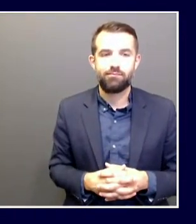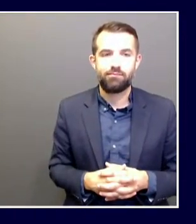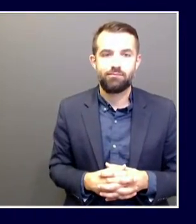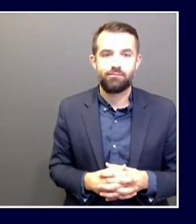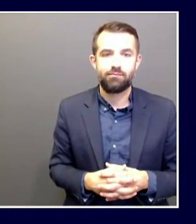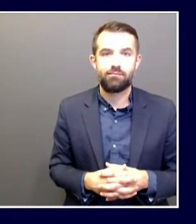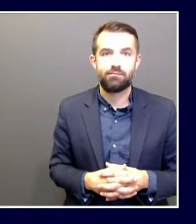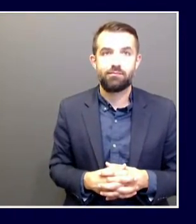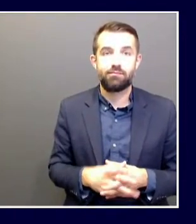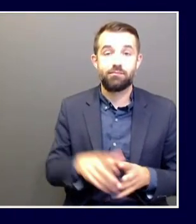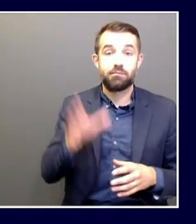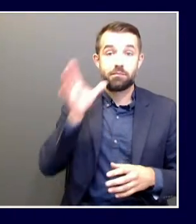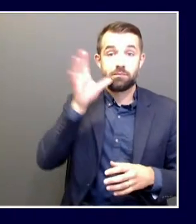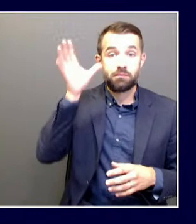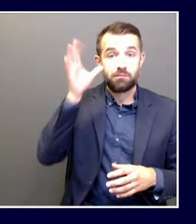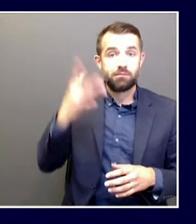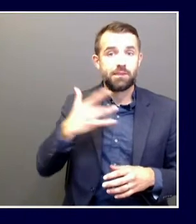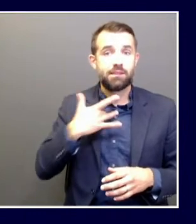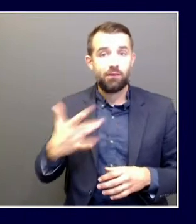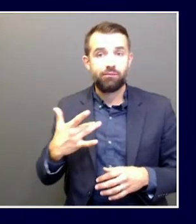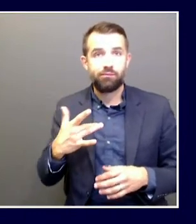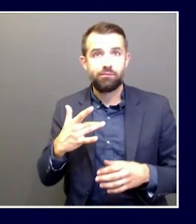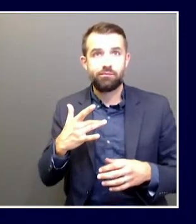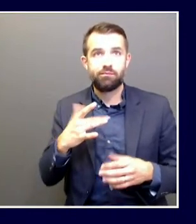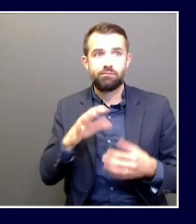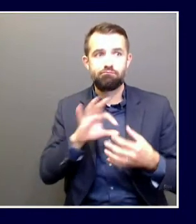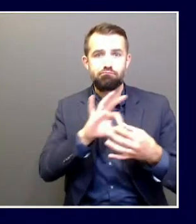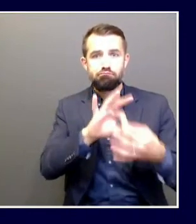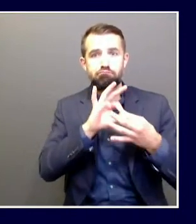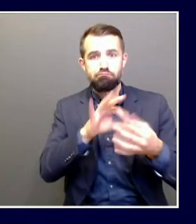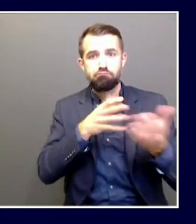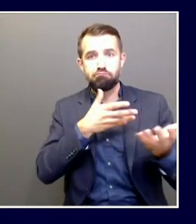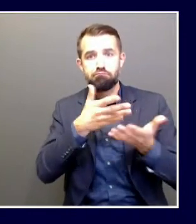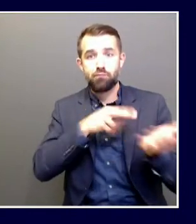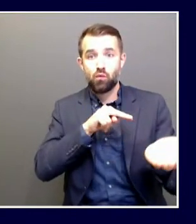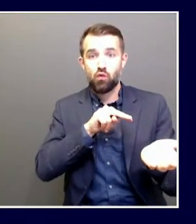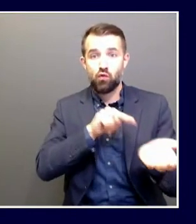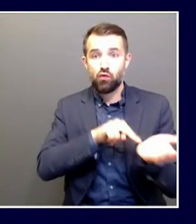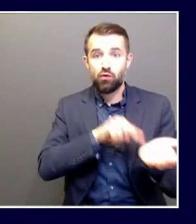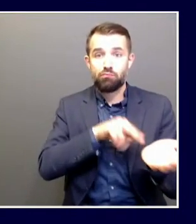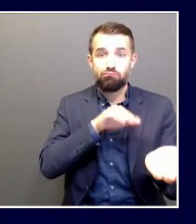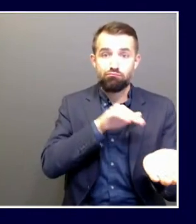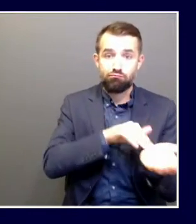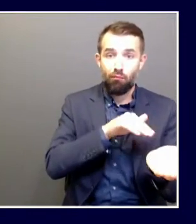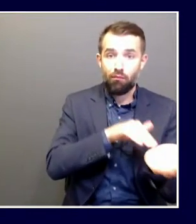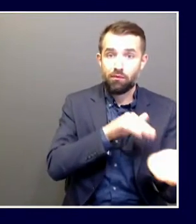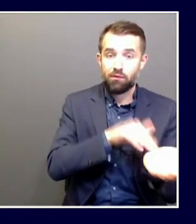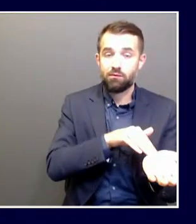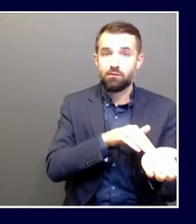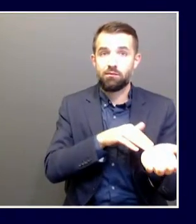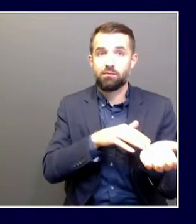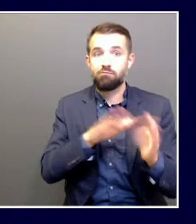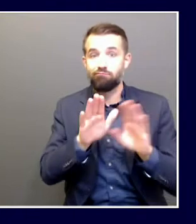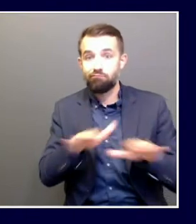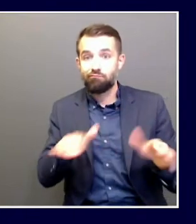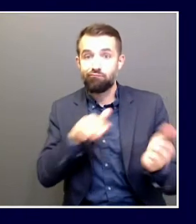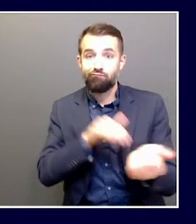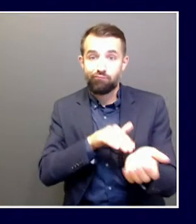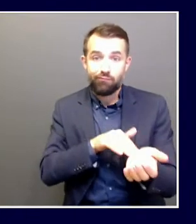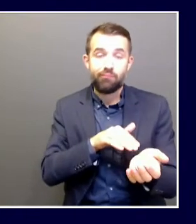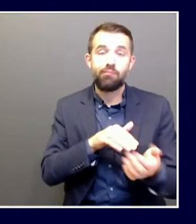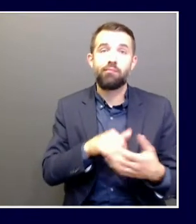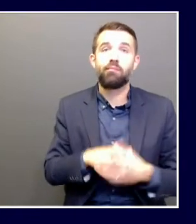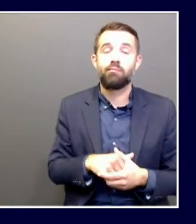with their family nurse practitioner or their pediatrician or healthcare providers that they've worked with in their family to take their kids